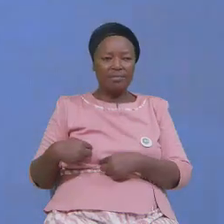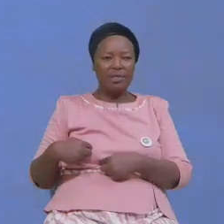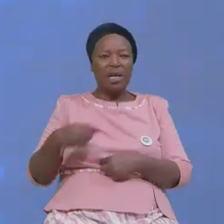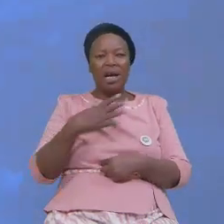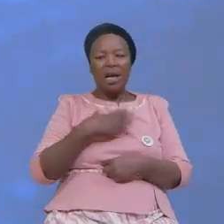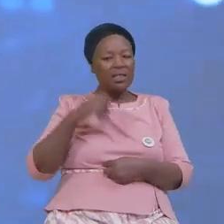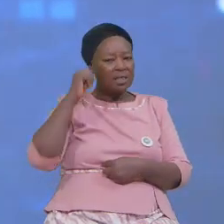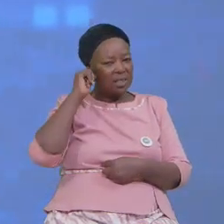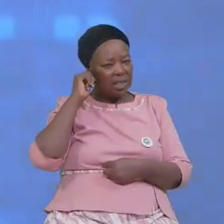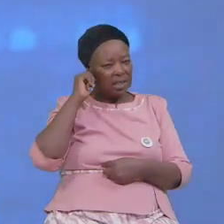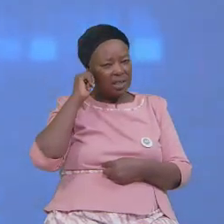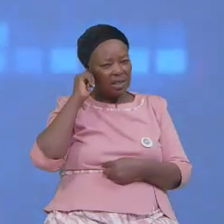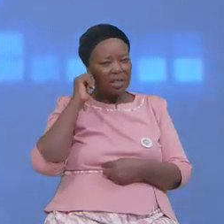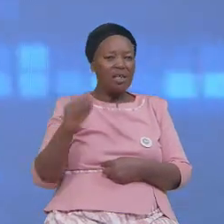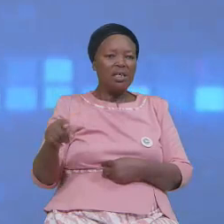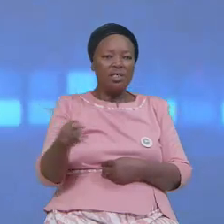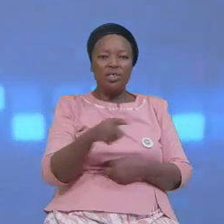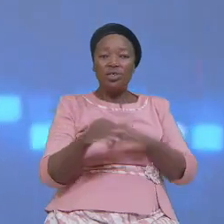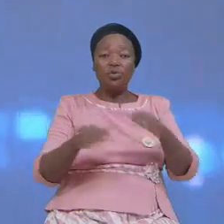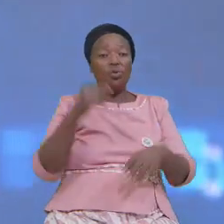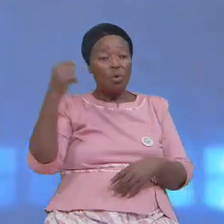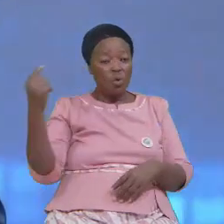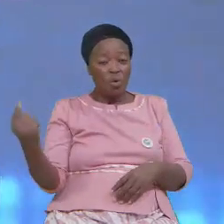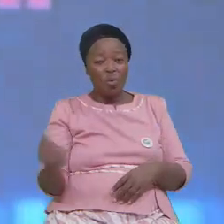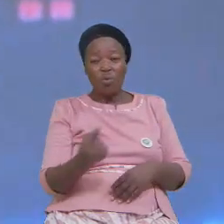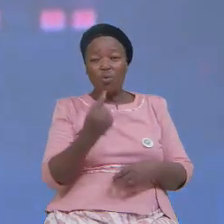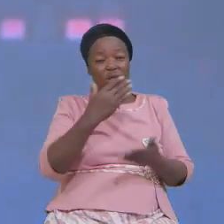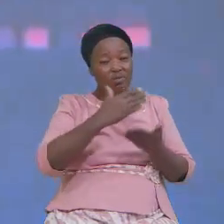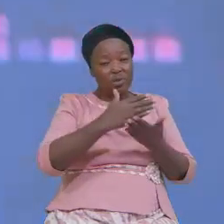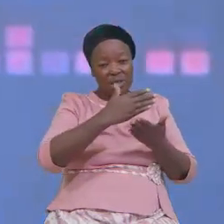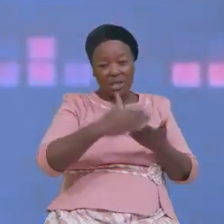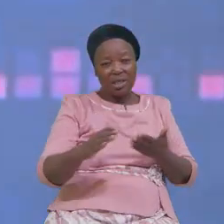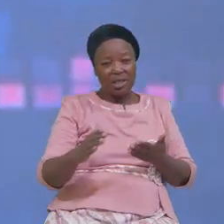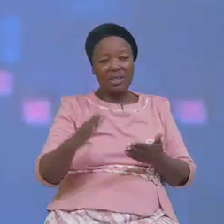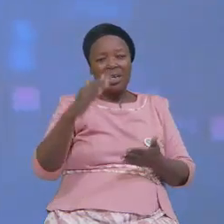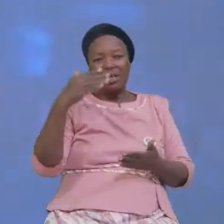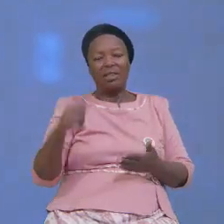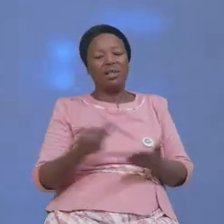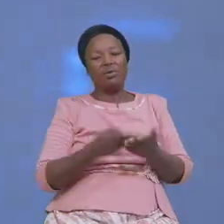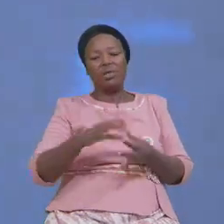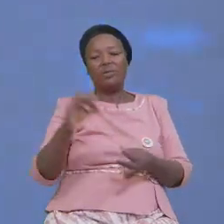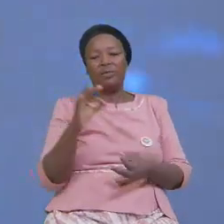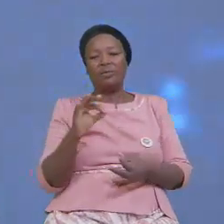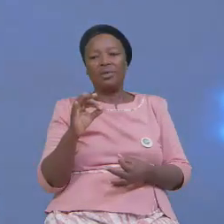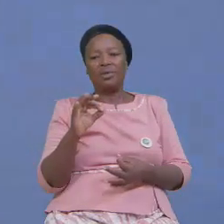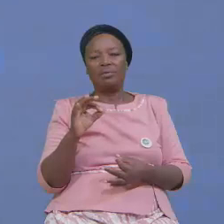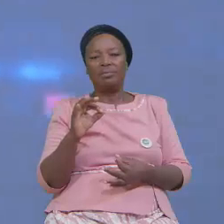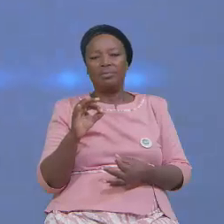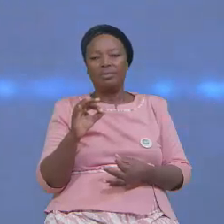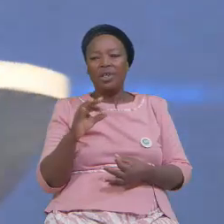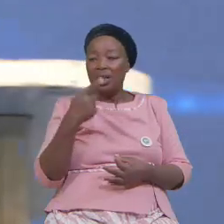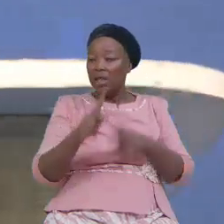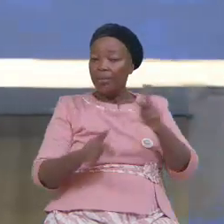ears, ye do always resist the Holy Ghost. The people in